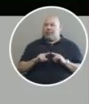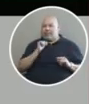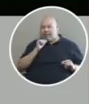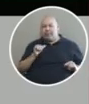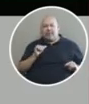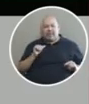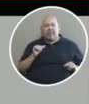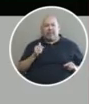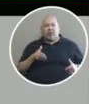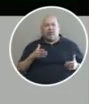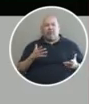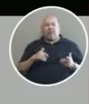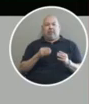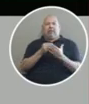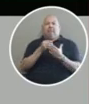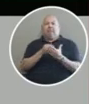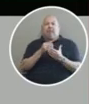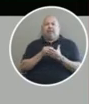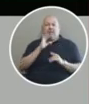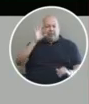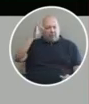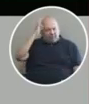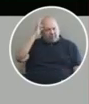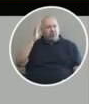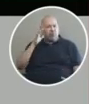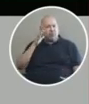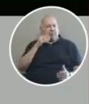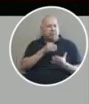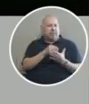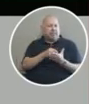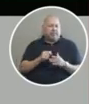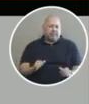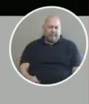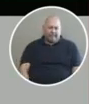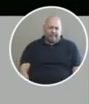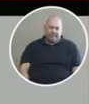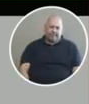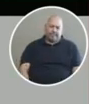being offered any dollars through the federal stimulus package.